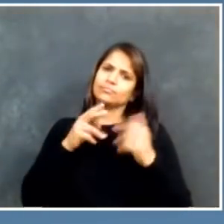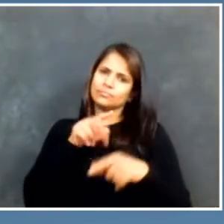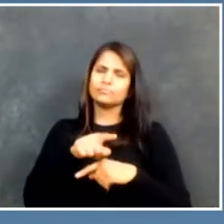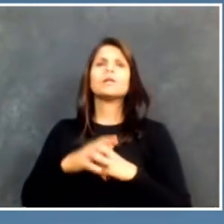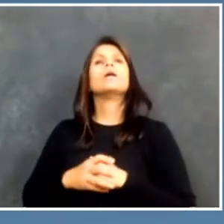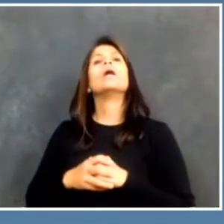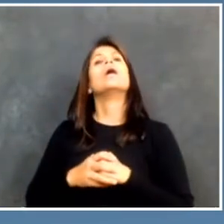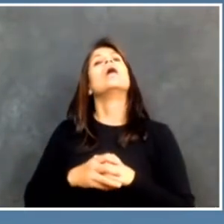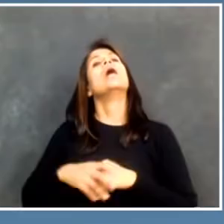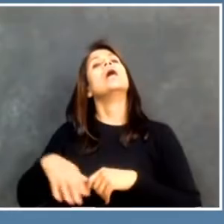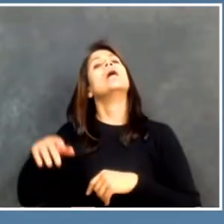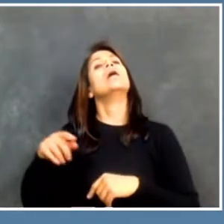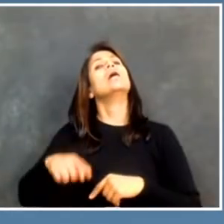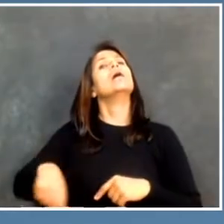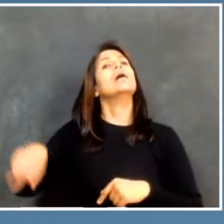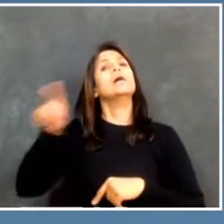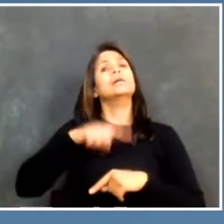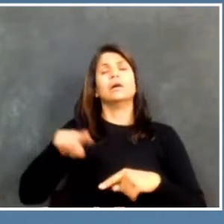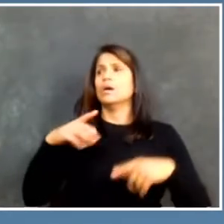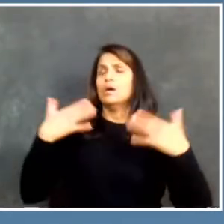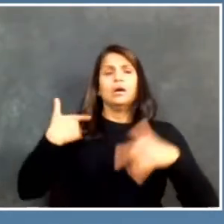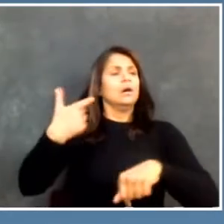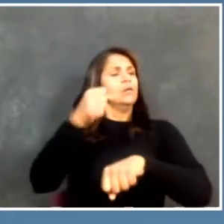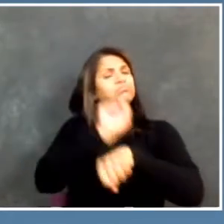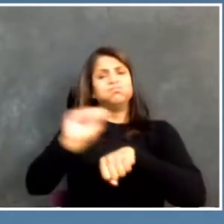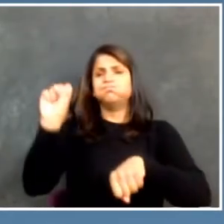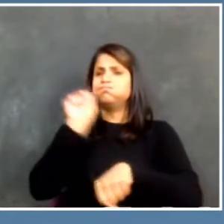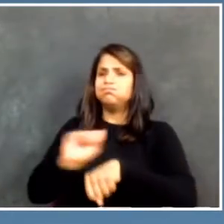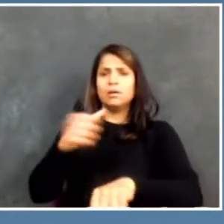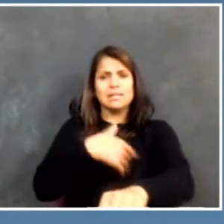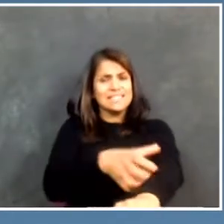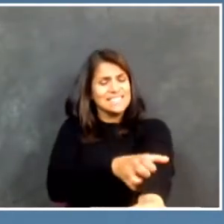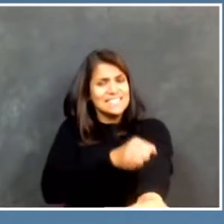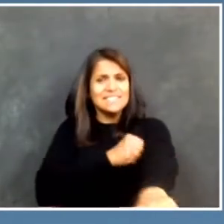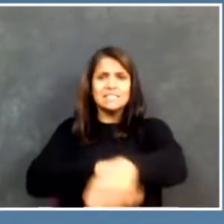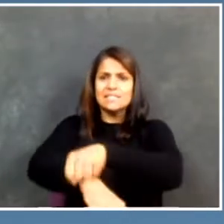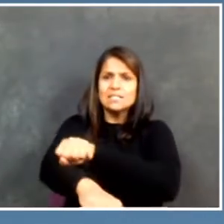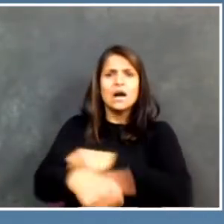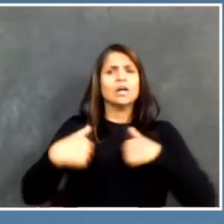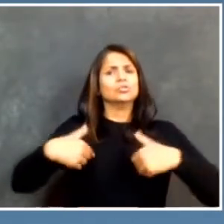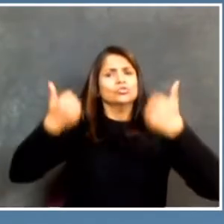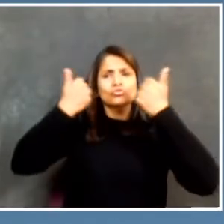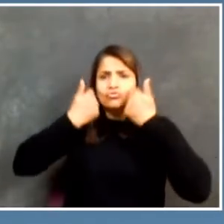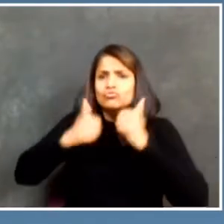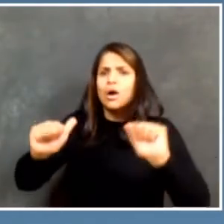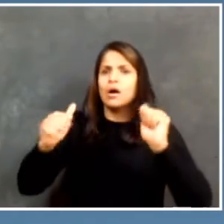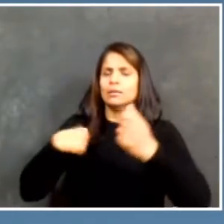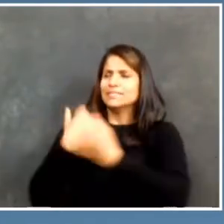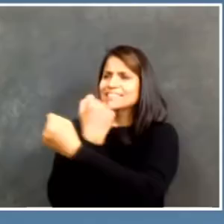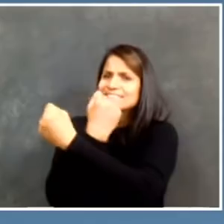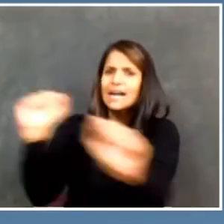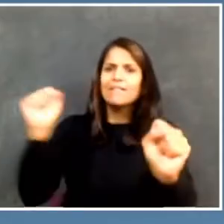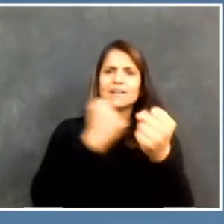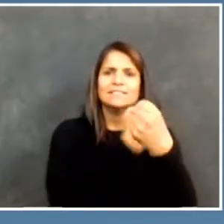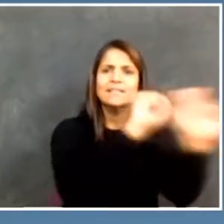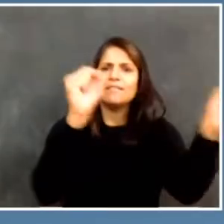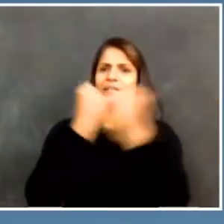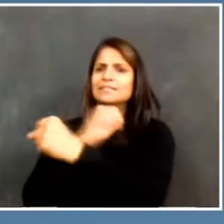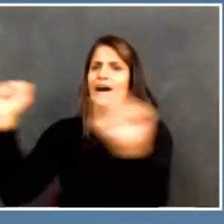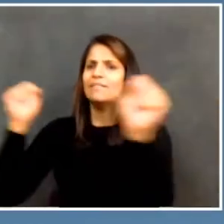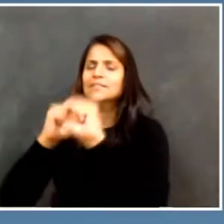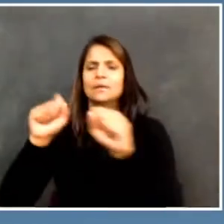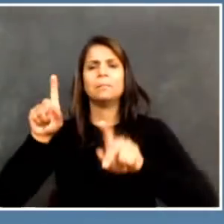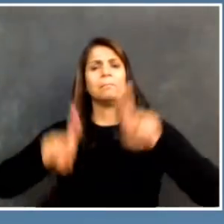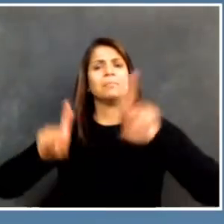the unfortunate reality is that there have been people who have died either directly because of